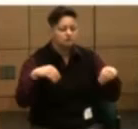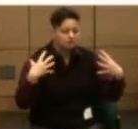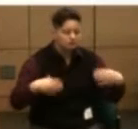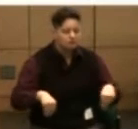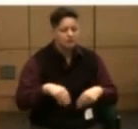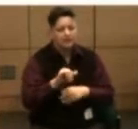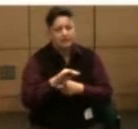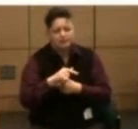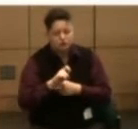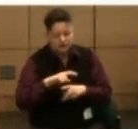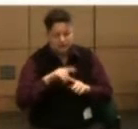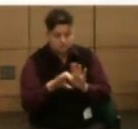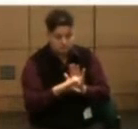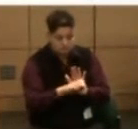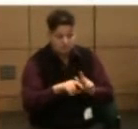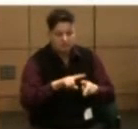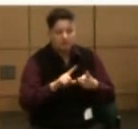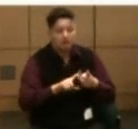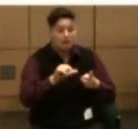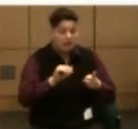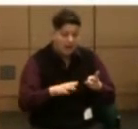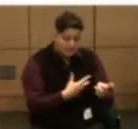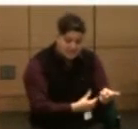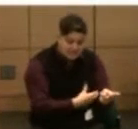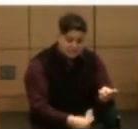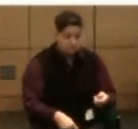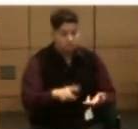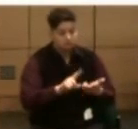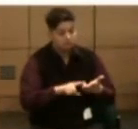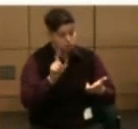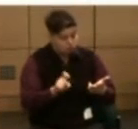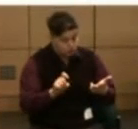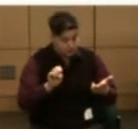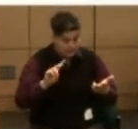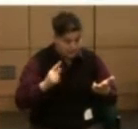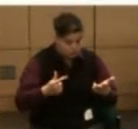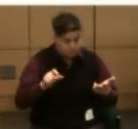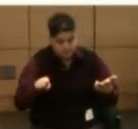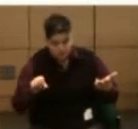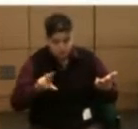testing, whether or not to get an EKG, and then what consultations we might get.